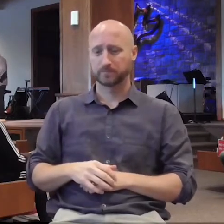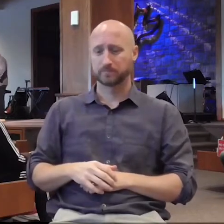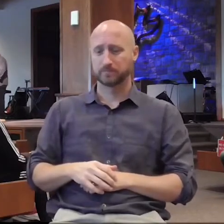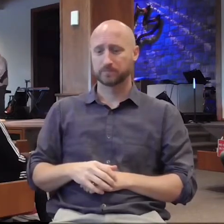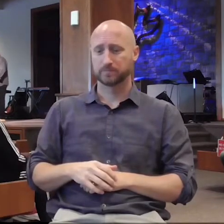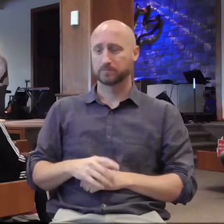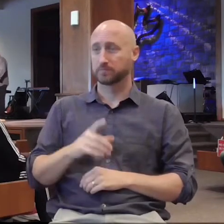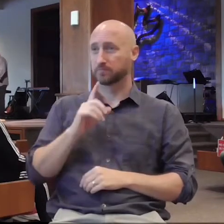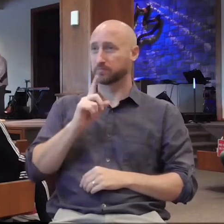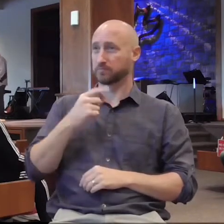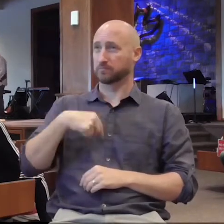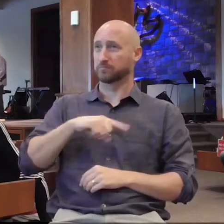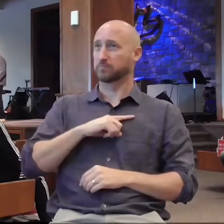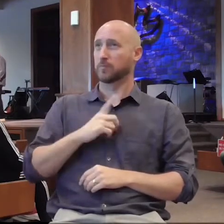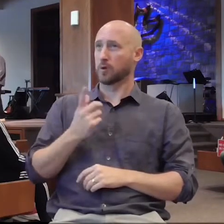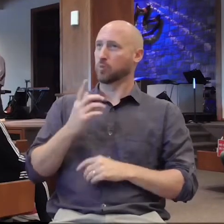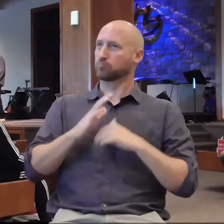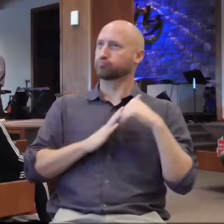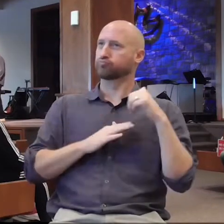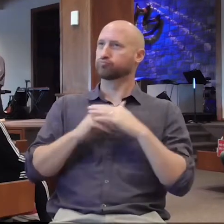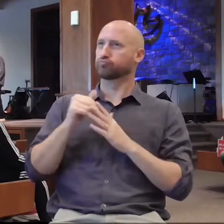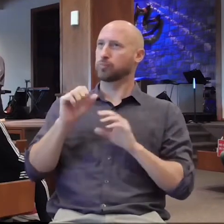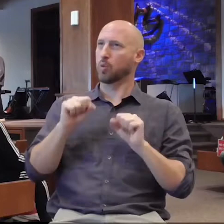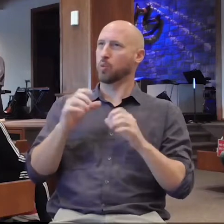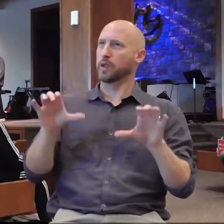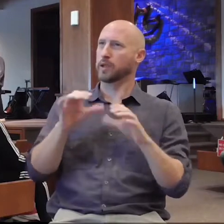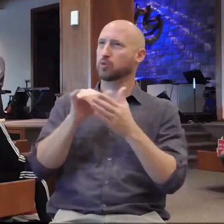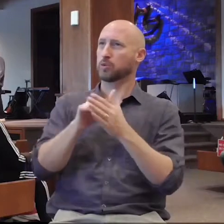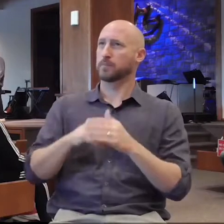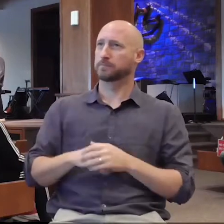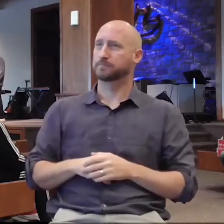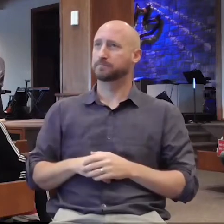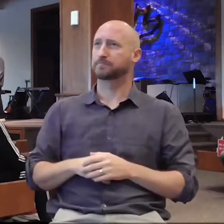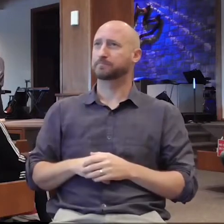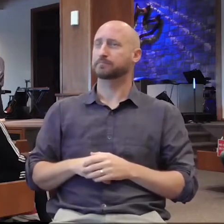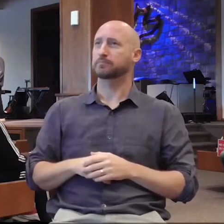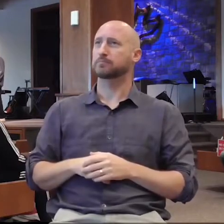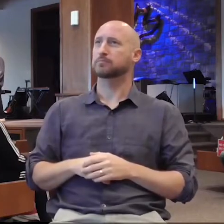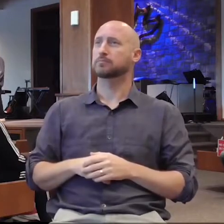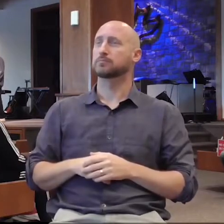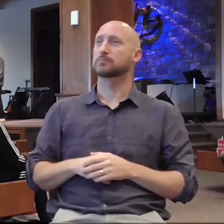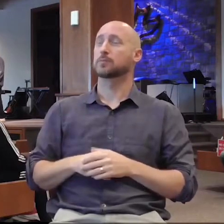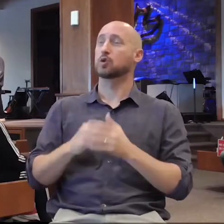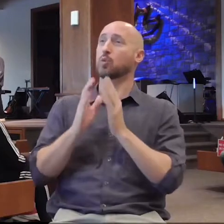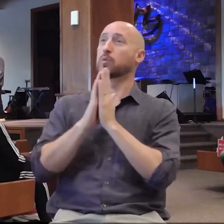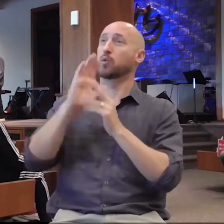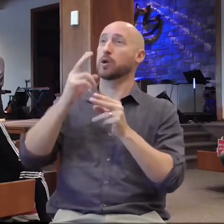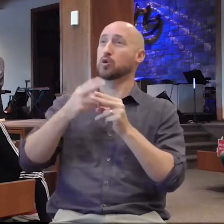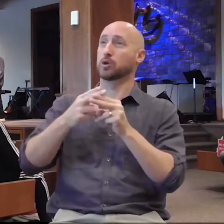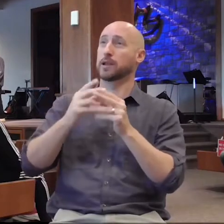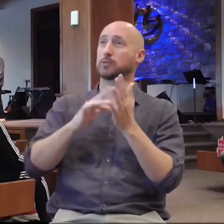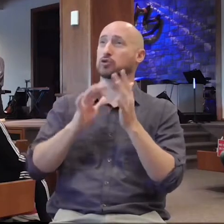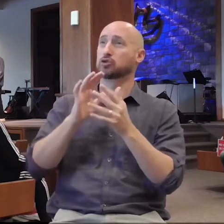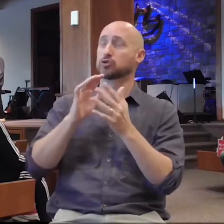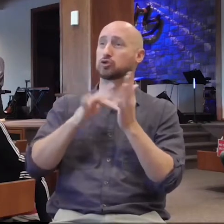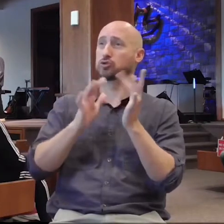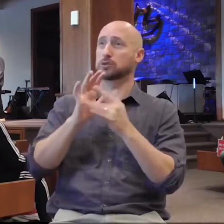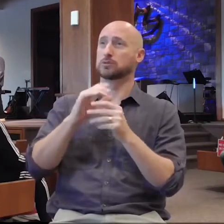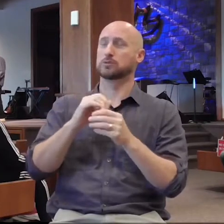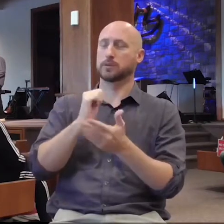greatly consoled by the fact we can do that. Lord Jesus, we pray in your name. Amen.